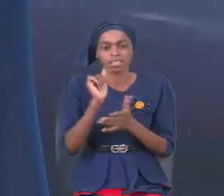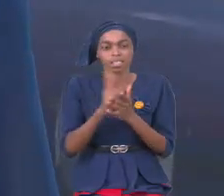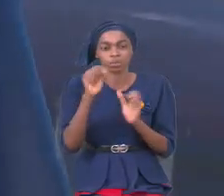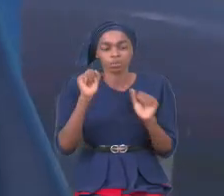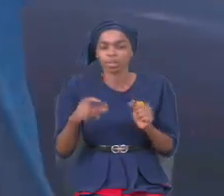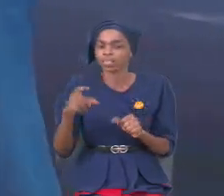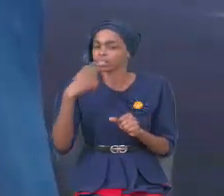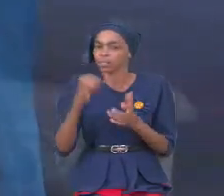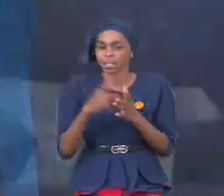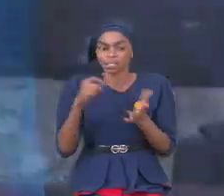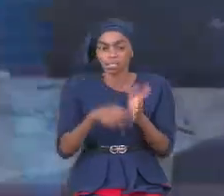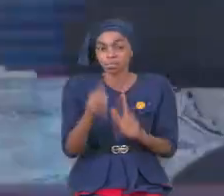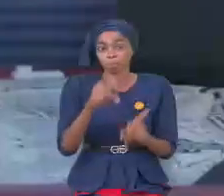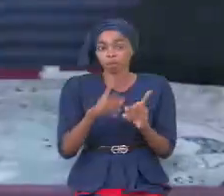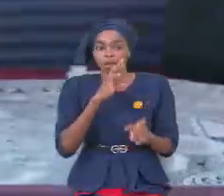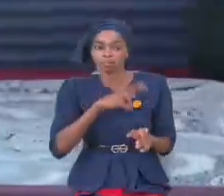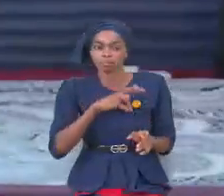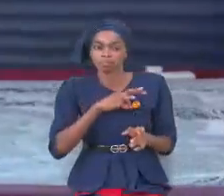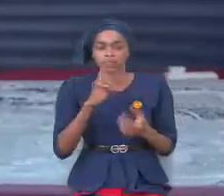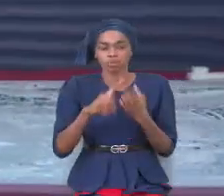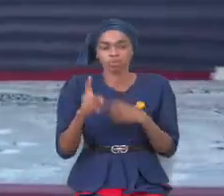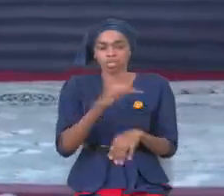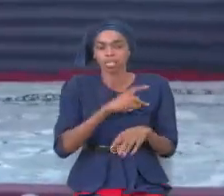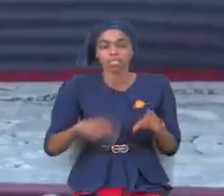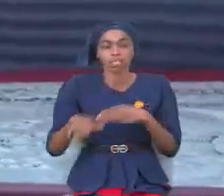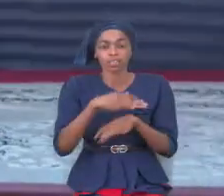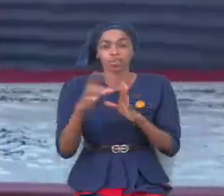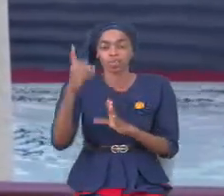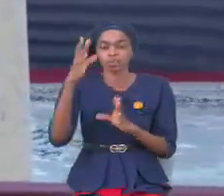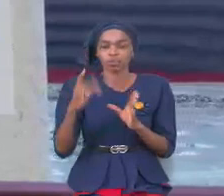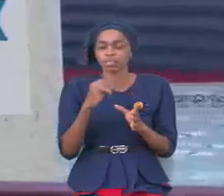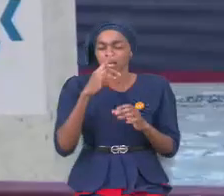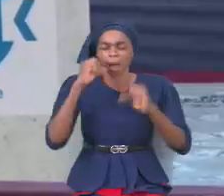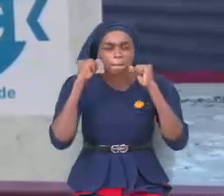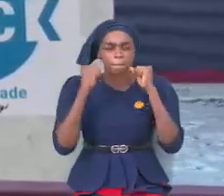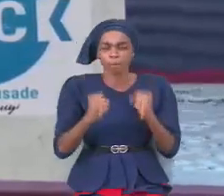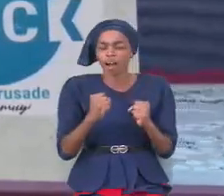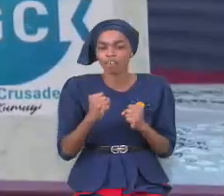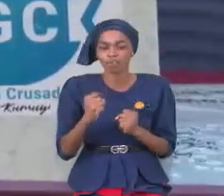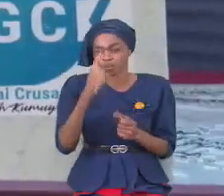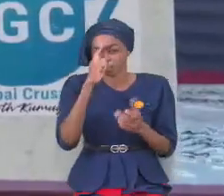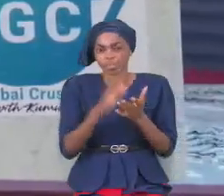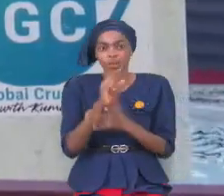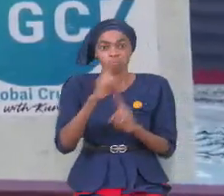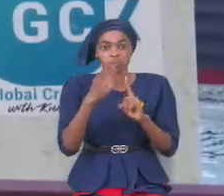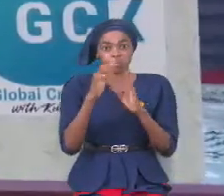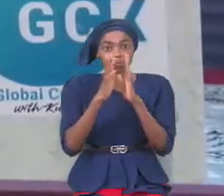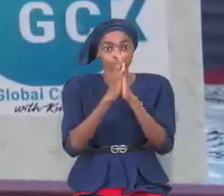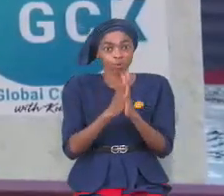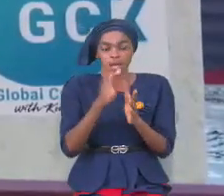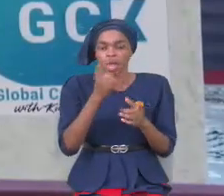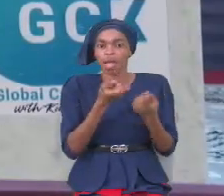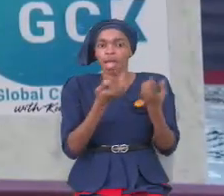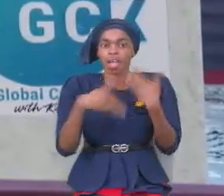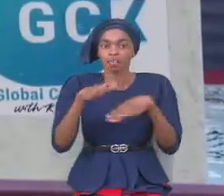powerful saints, and when they pray, heaven pays attention. Powerful saints. And you have to tell, what kind